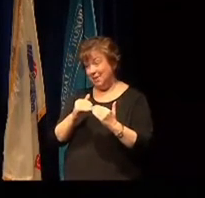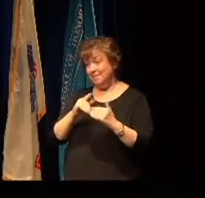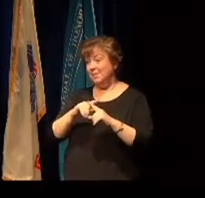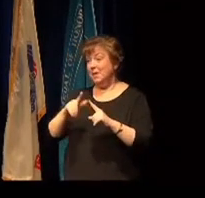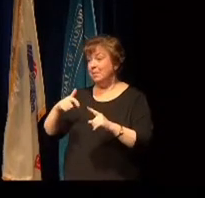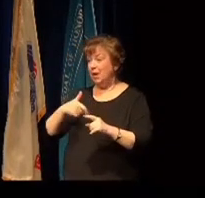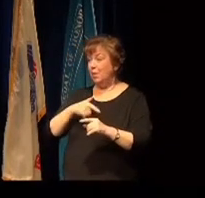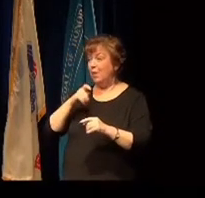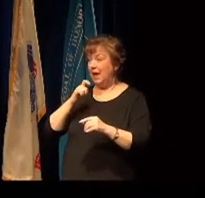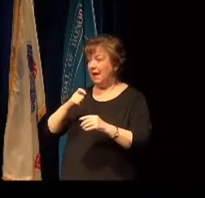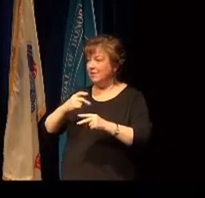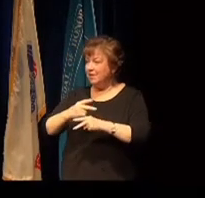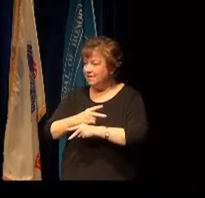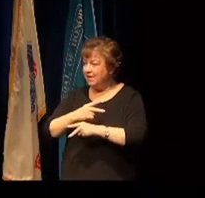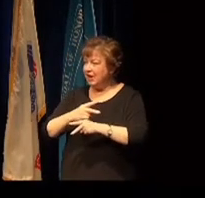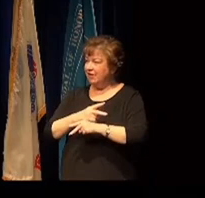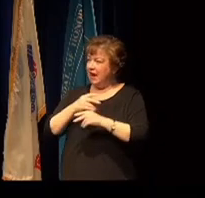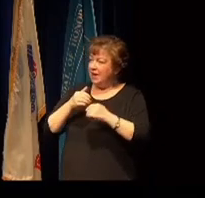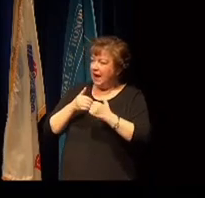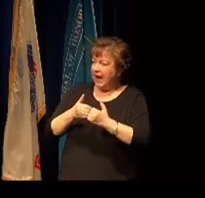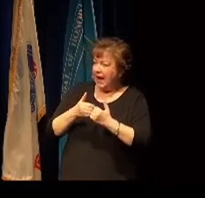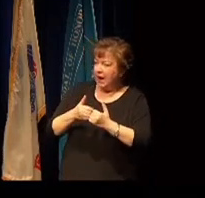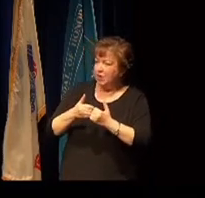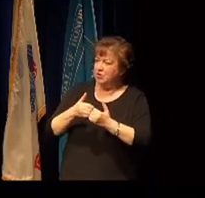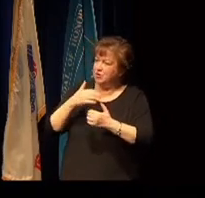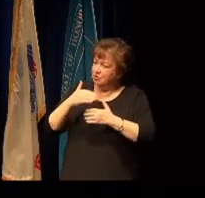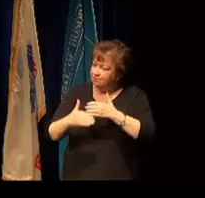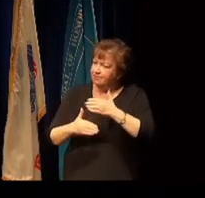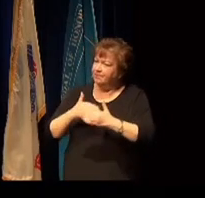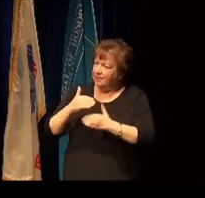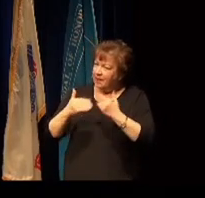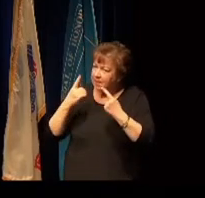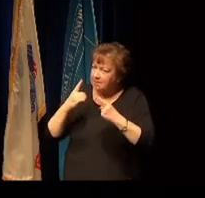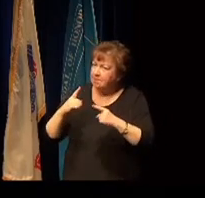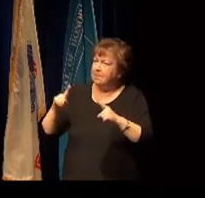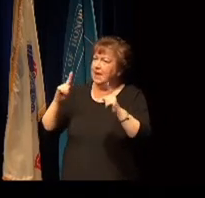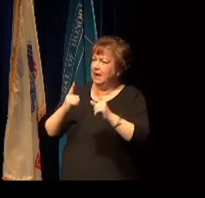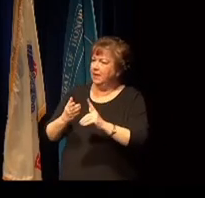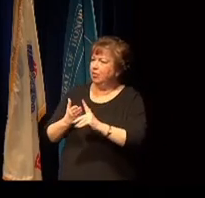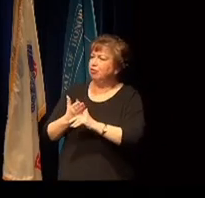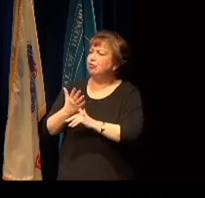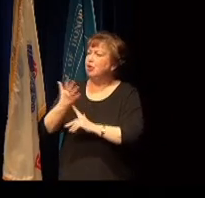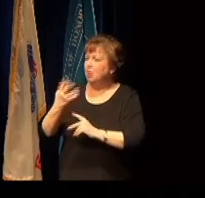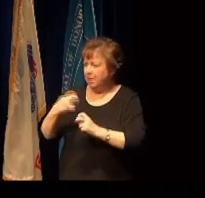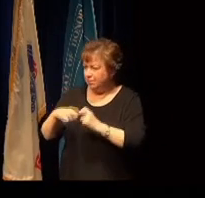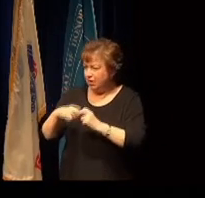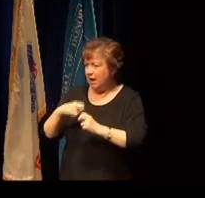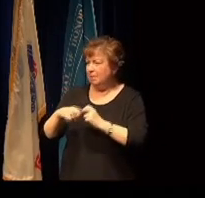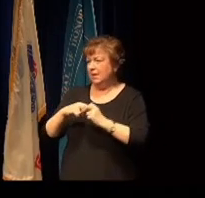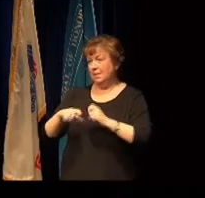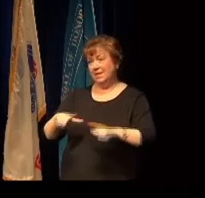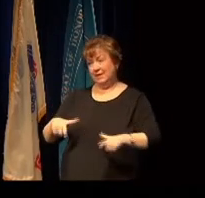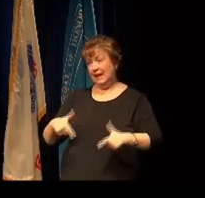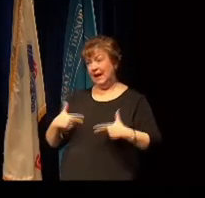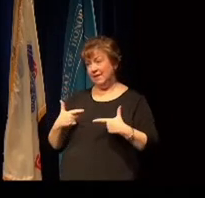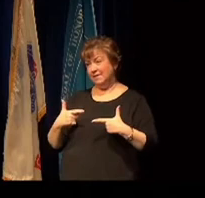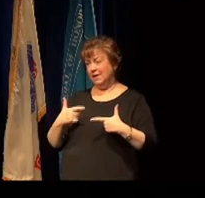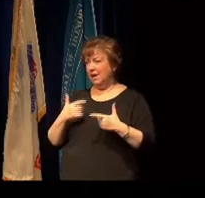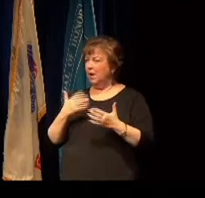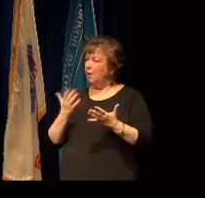all have to figure out how to negotiate, navigate the problems of life. What will the living lay to his